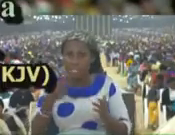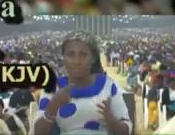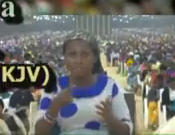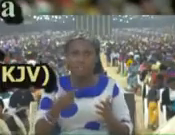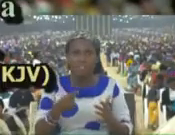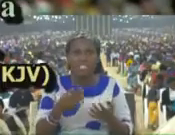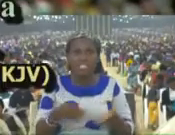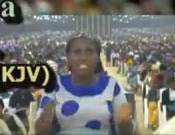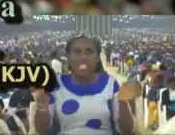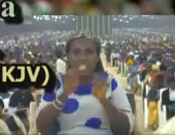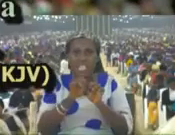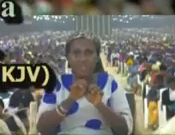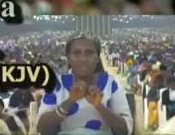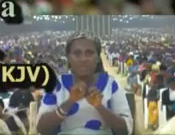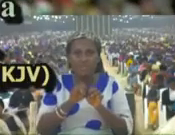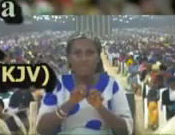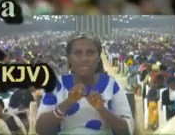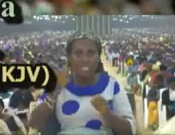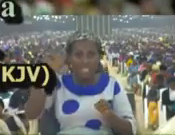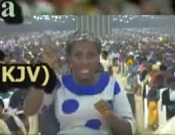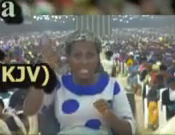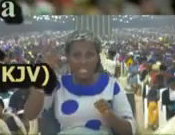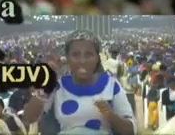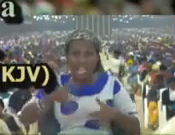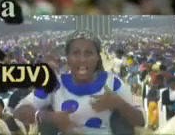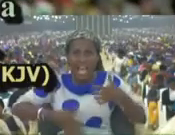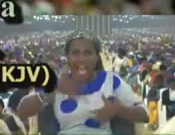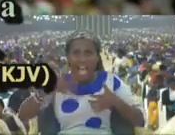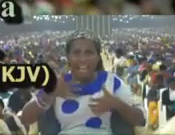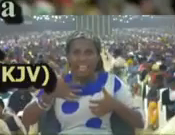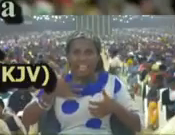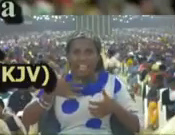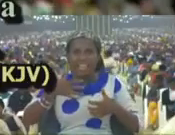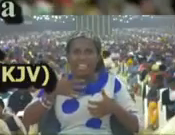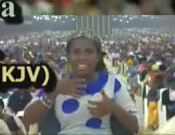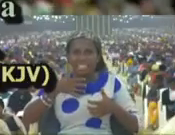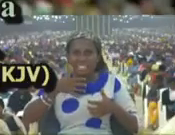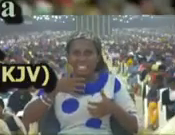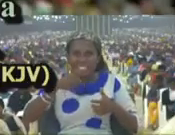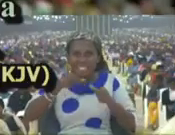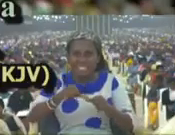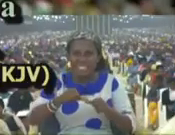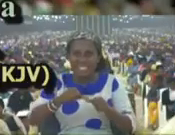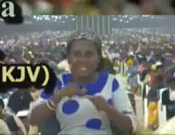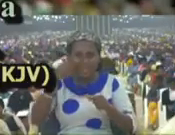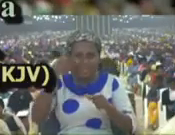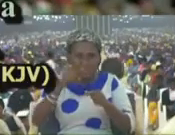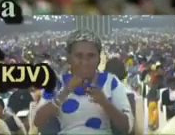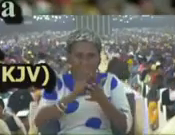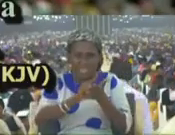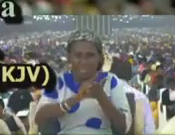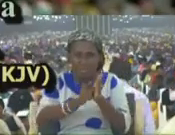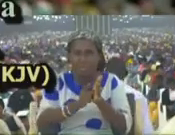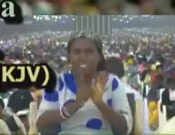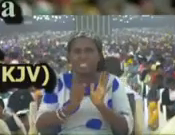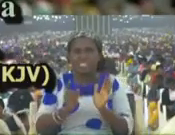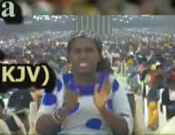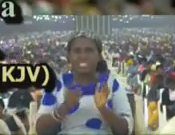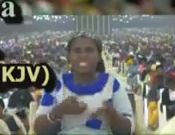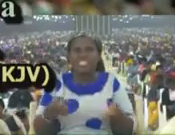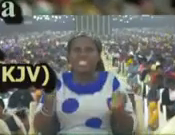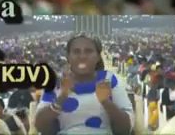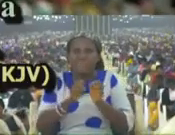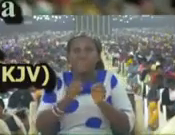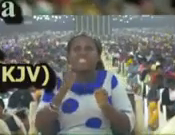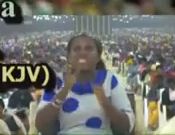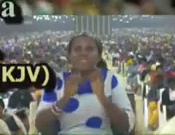even his anger endureth but for a moment. Even if it is God